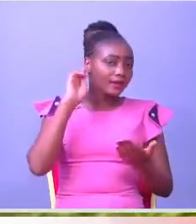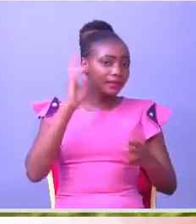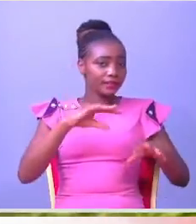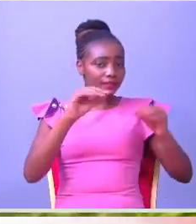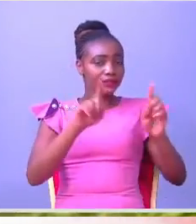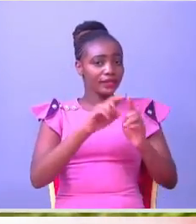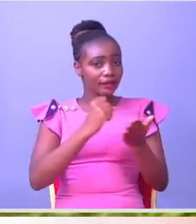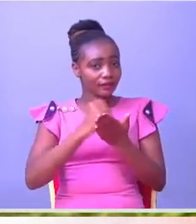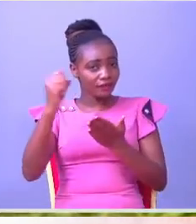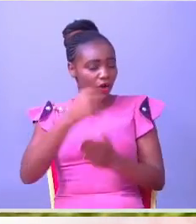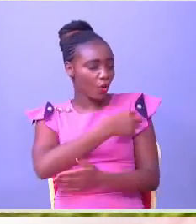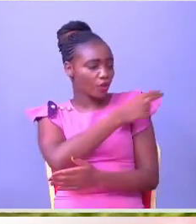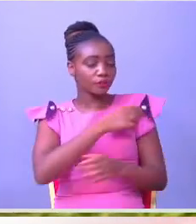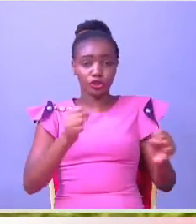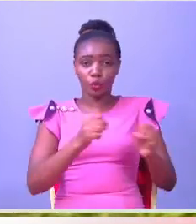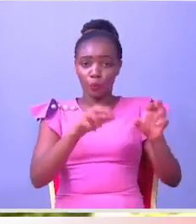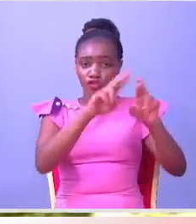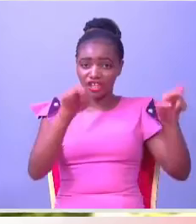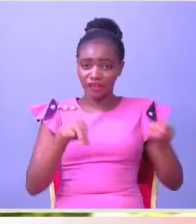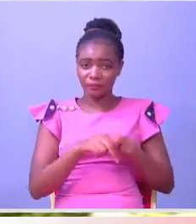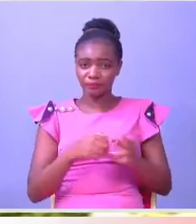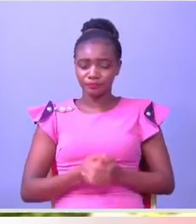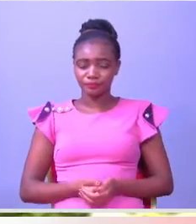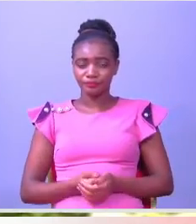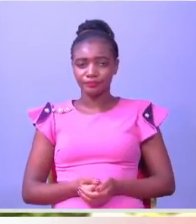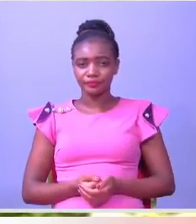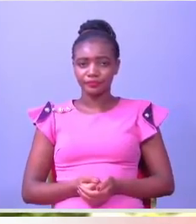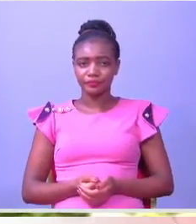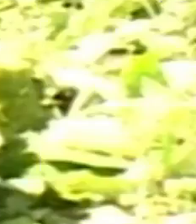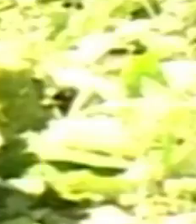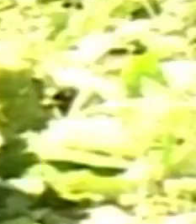Hospital mortuary. For TV 47, Mike Kagwongo.